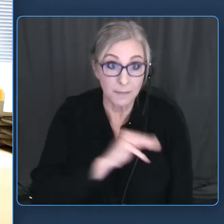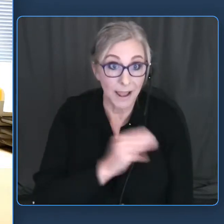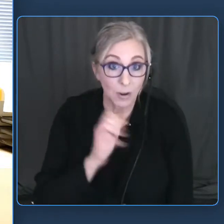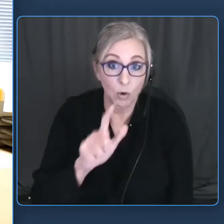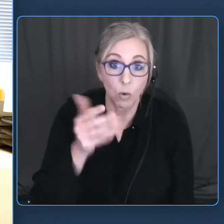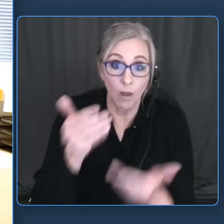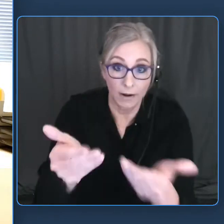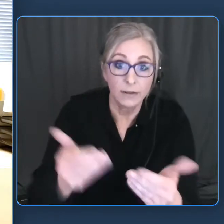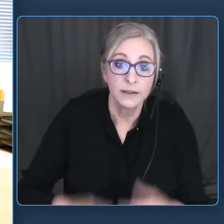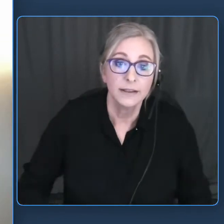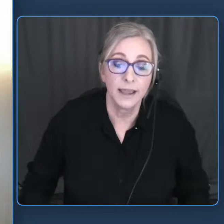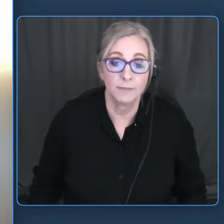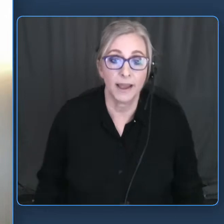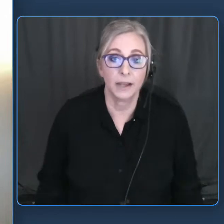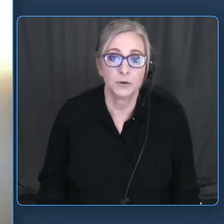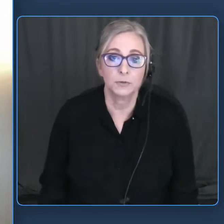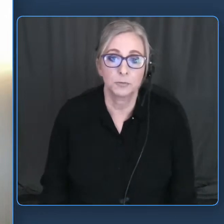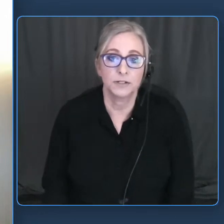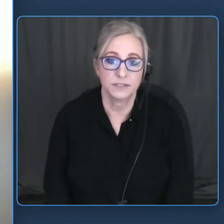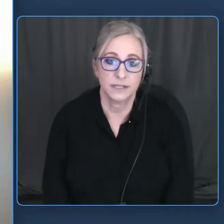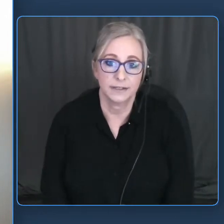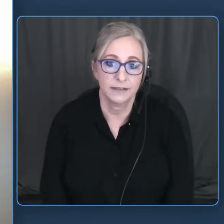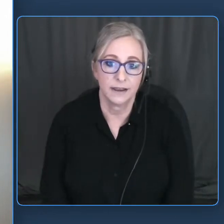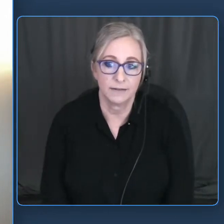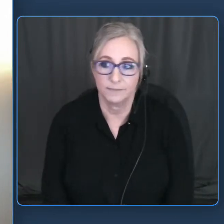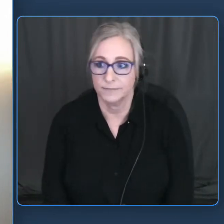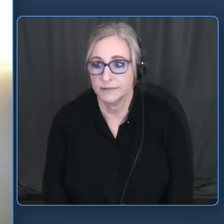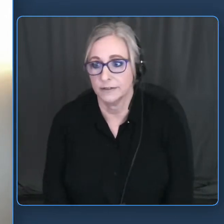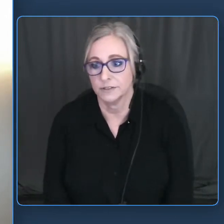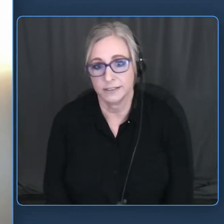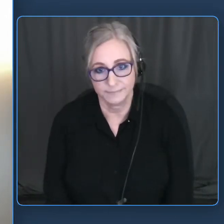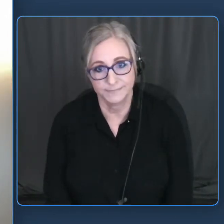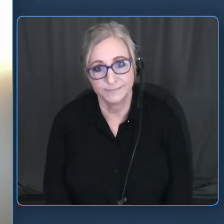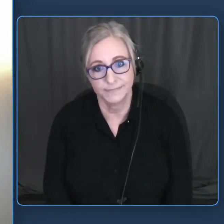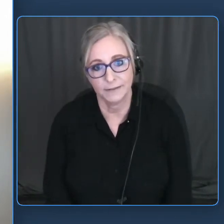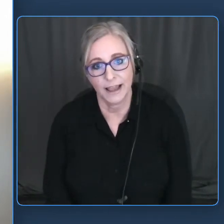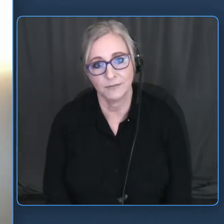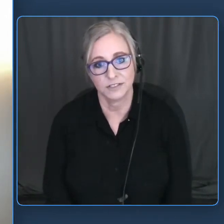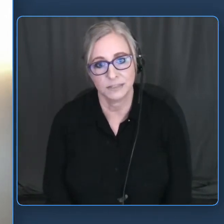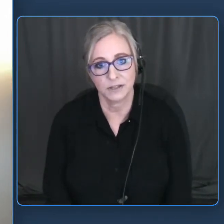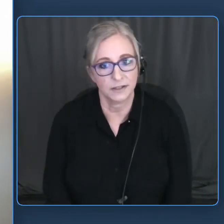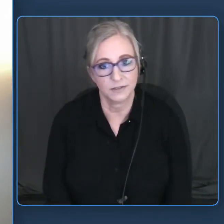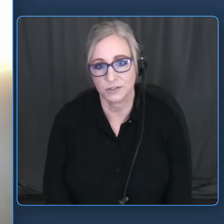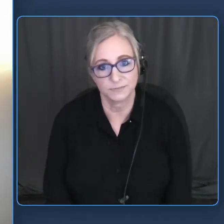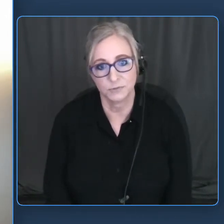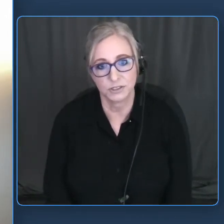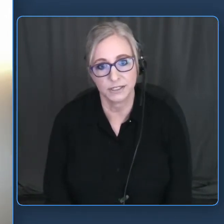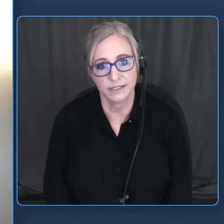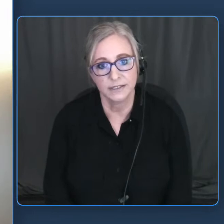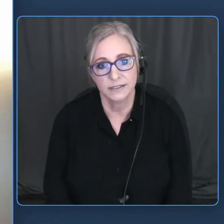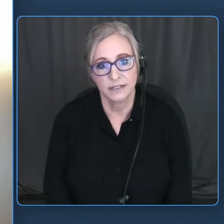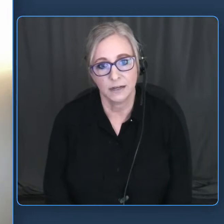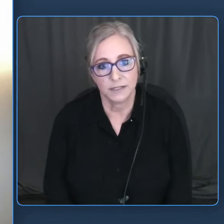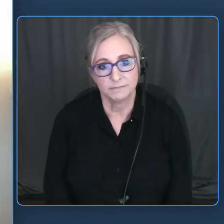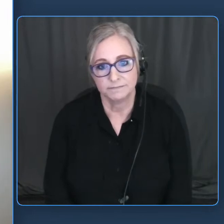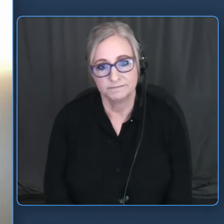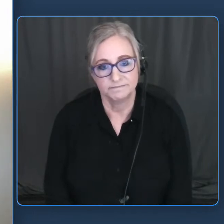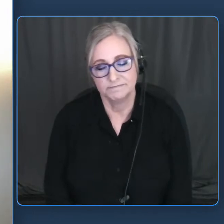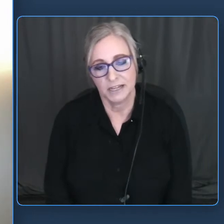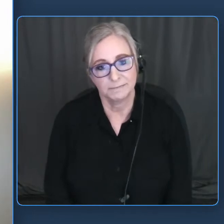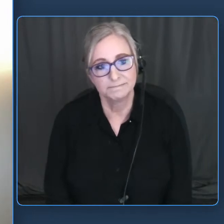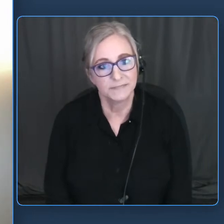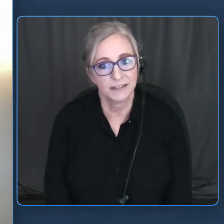Michael. Yeah, I agree with Brendan saying, yeah, definitely. Yeah, I have the same answer, really. I